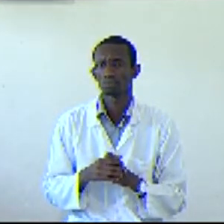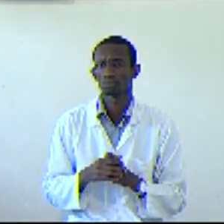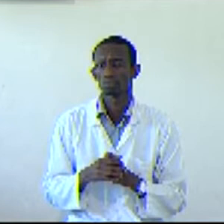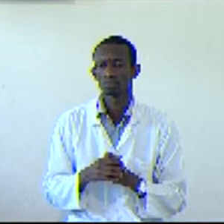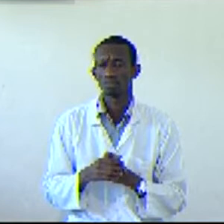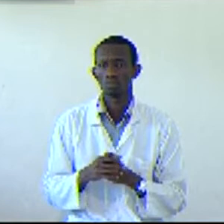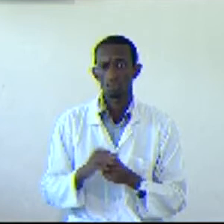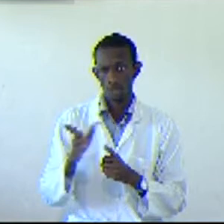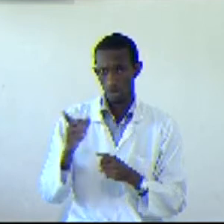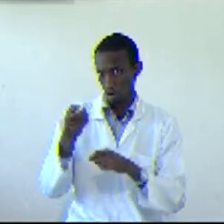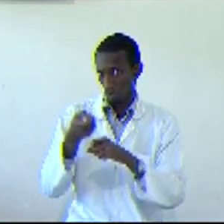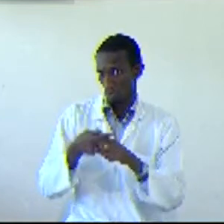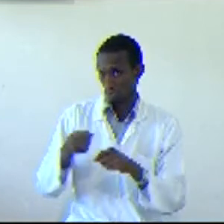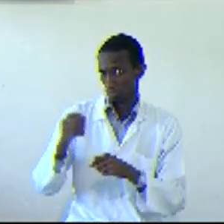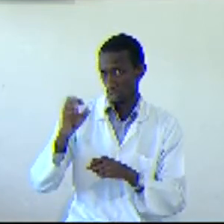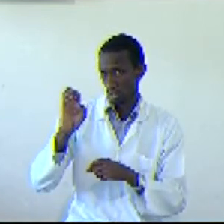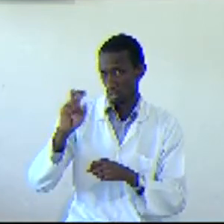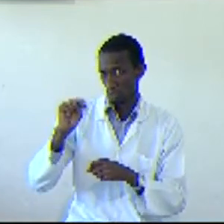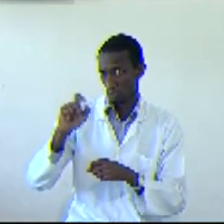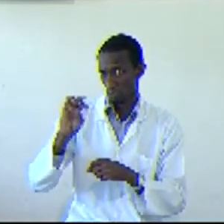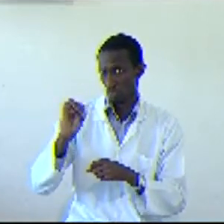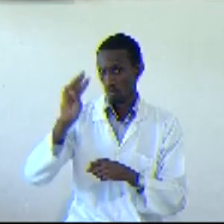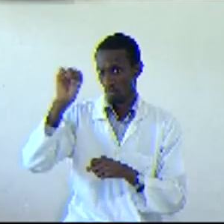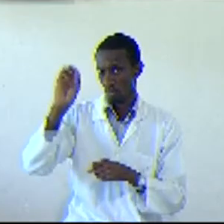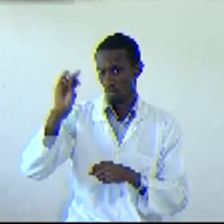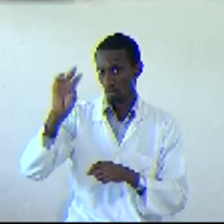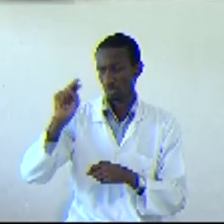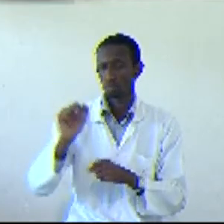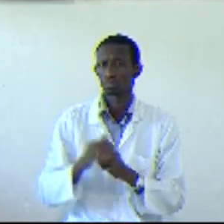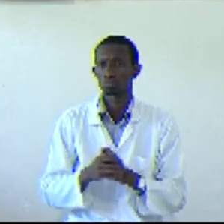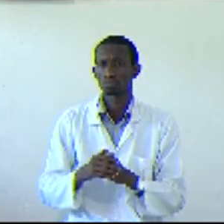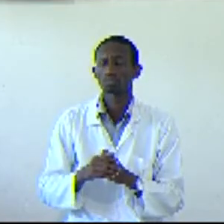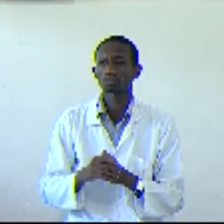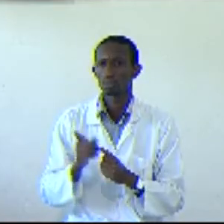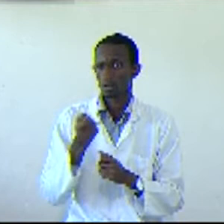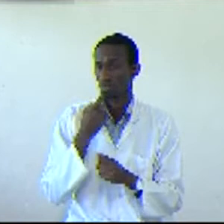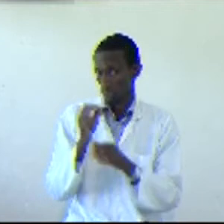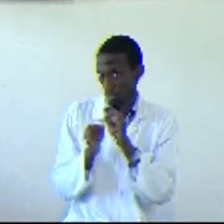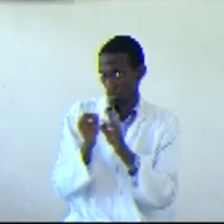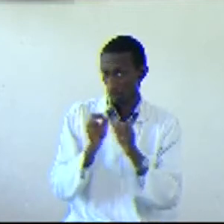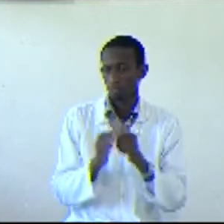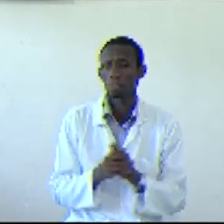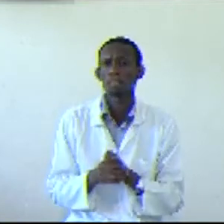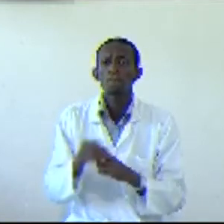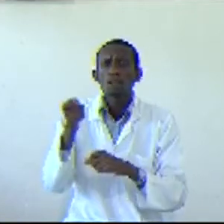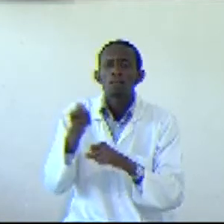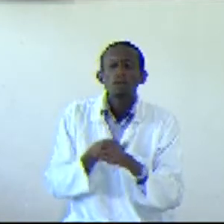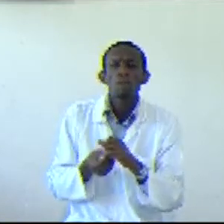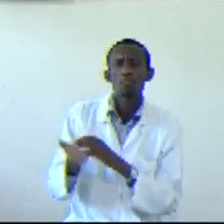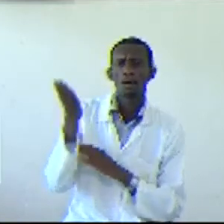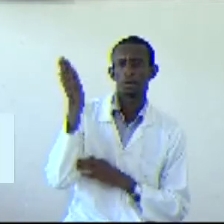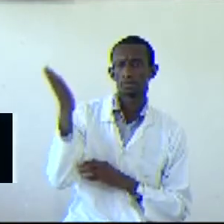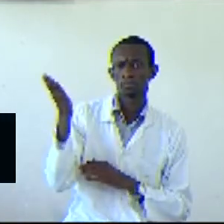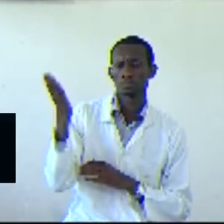okay? So, okay, the answer is that one, but we are going to explain, okay? So from the expression of